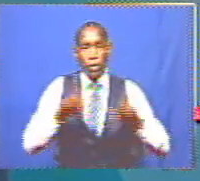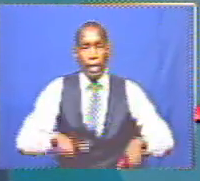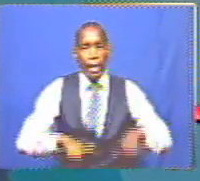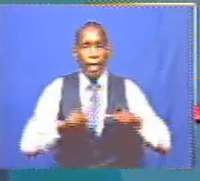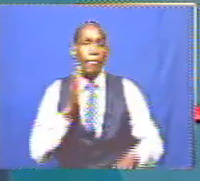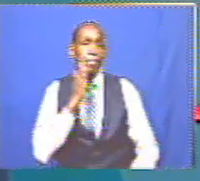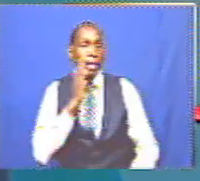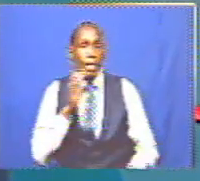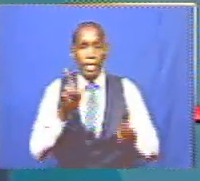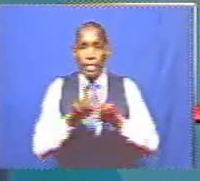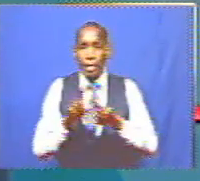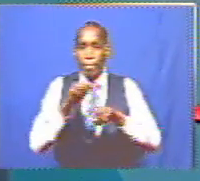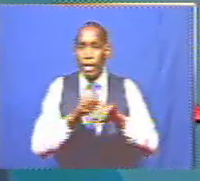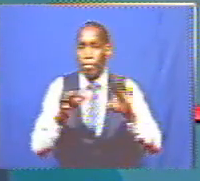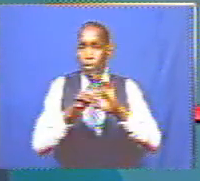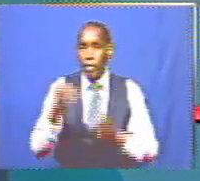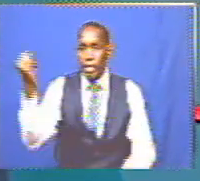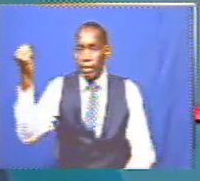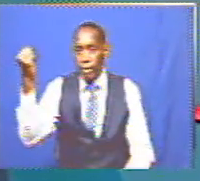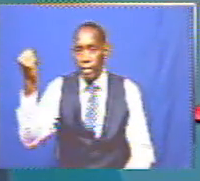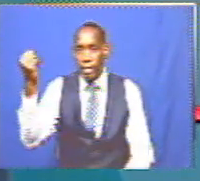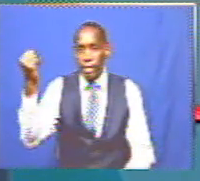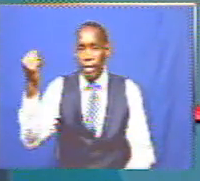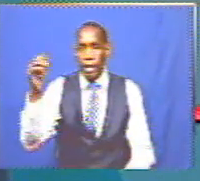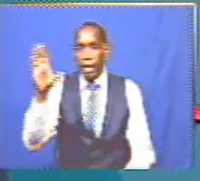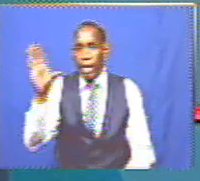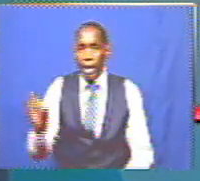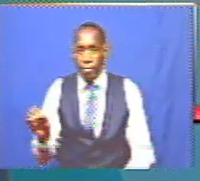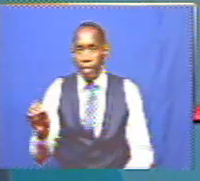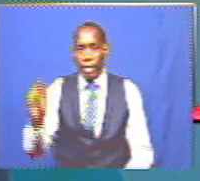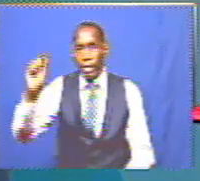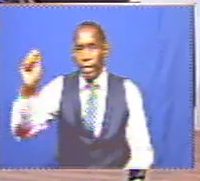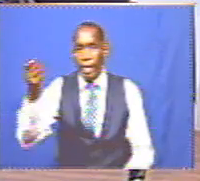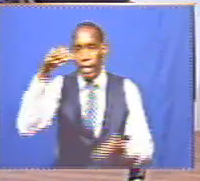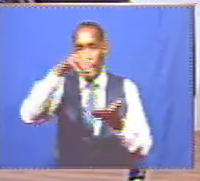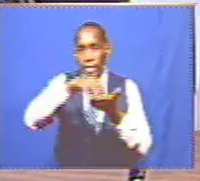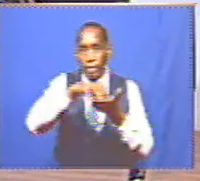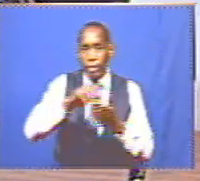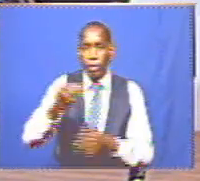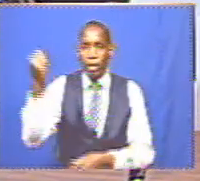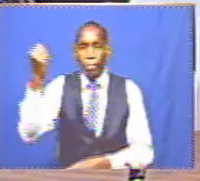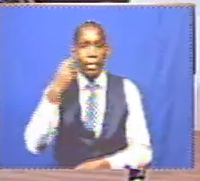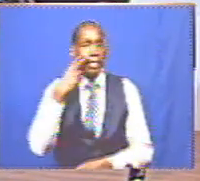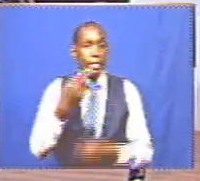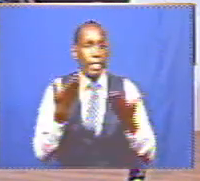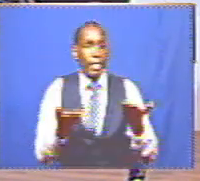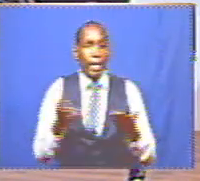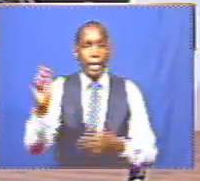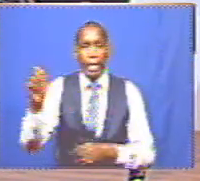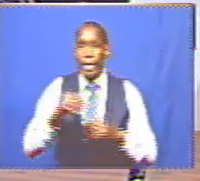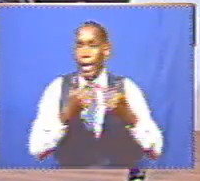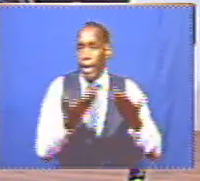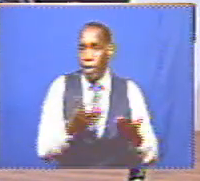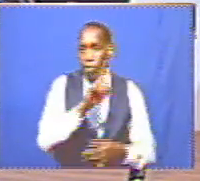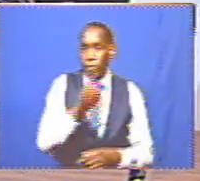time venturing into politics in, let's say, an African or Kenyan setting, the kind of politics we see in Kenya. How has it been like for you?